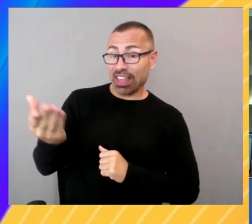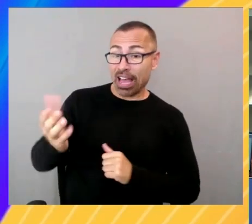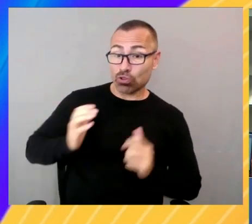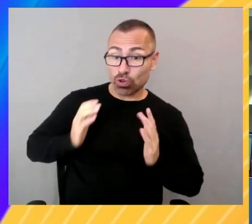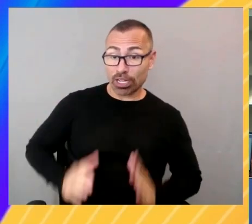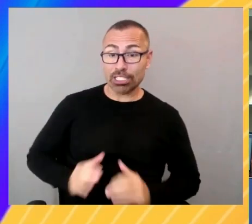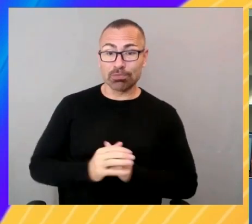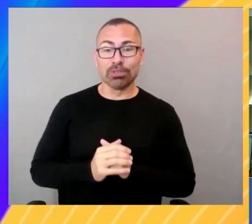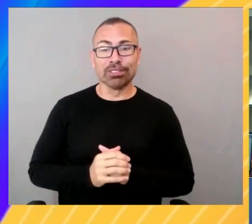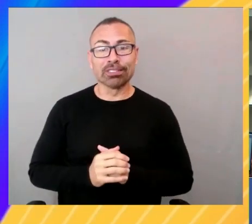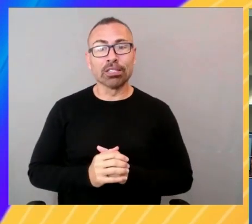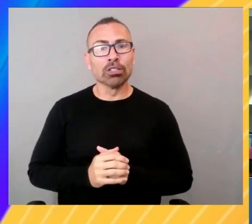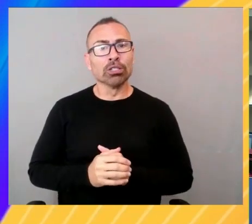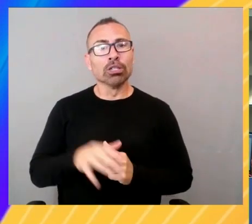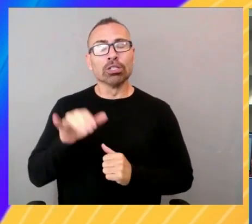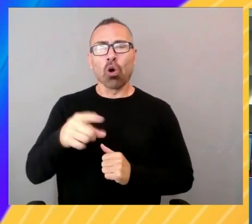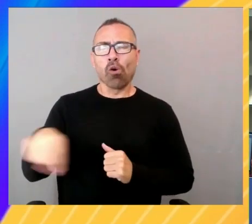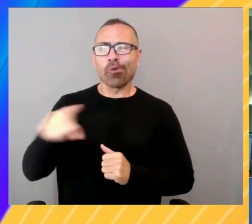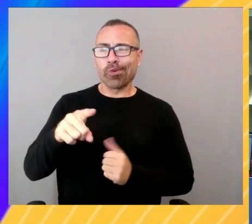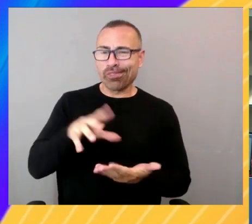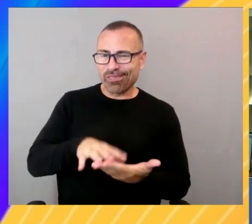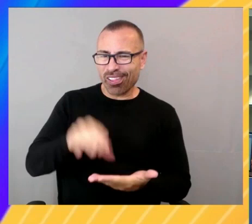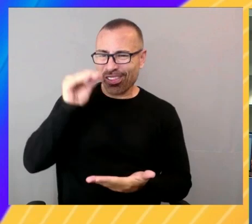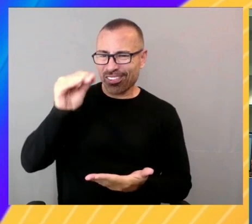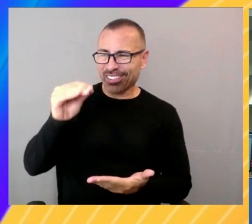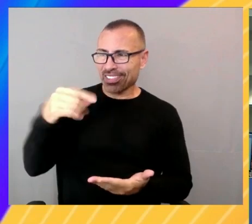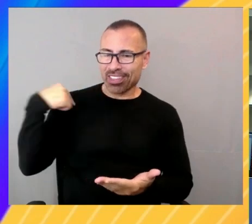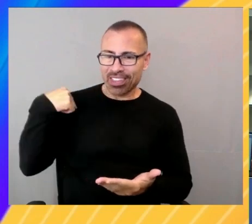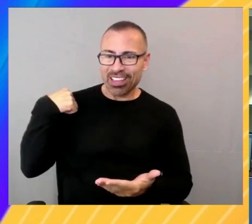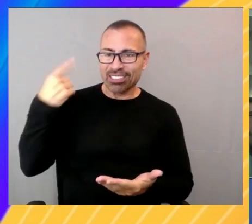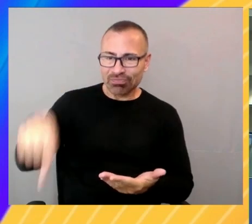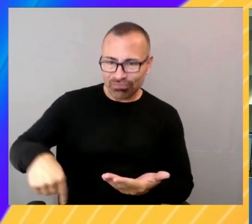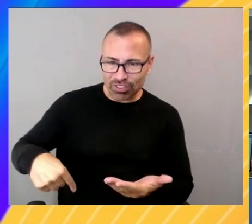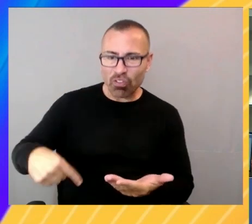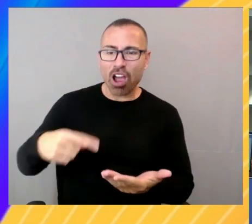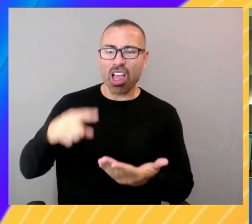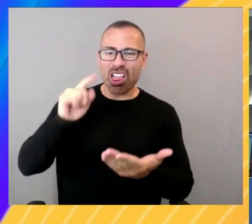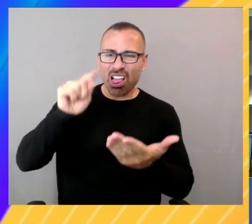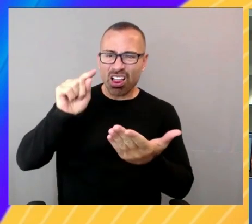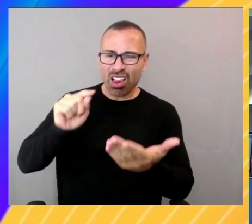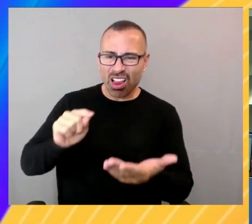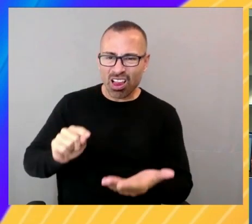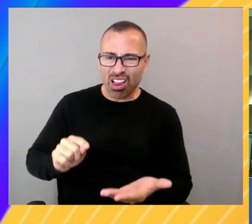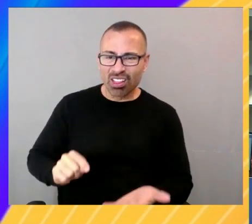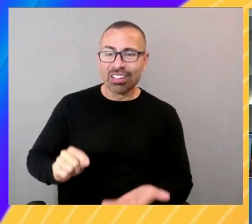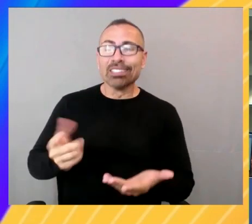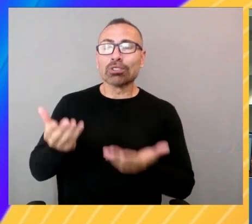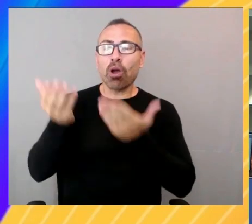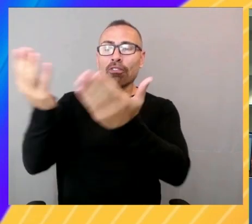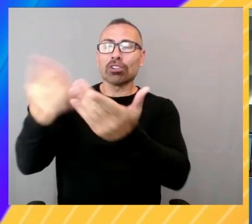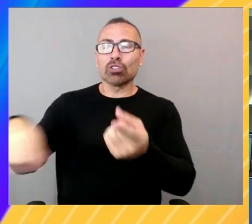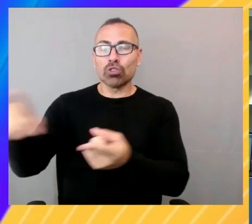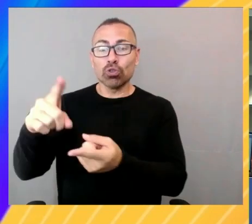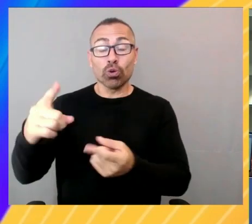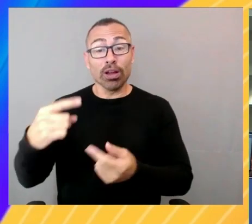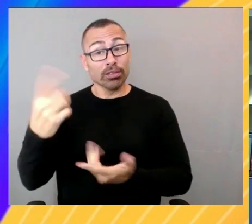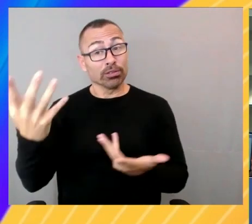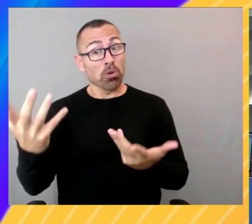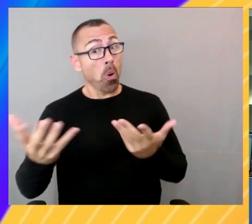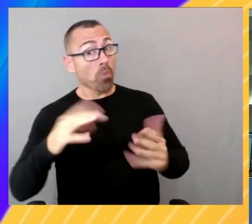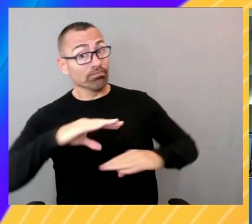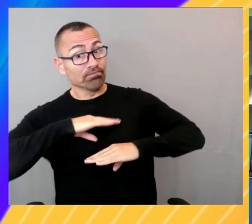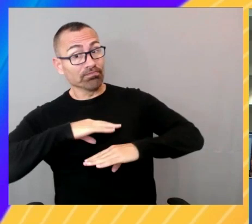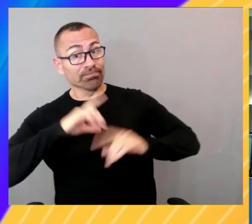questions that you can ask yourself to help with your operations as well. Even with system managers, incident manager, we took our years of experience